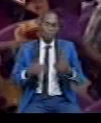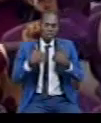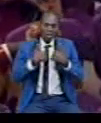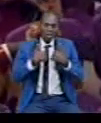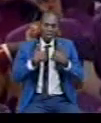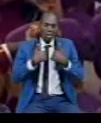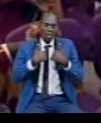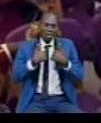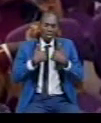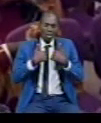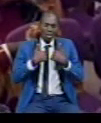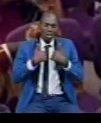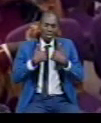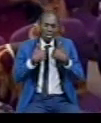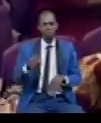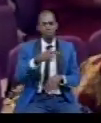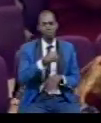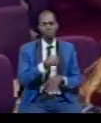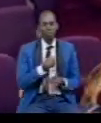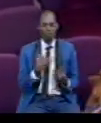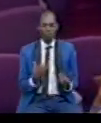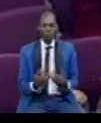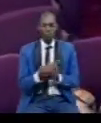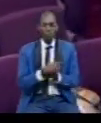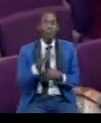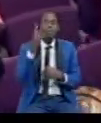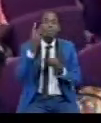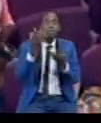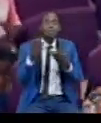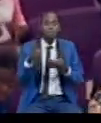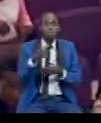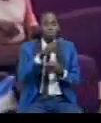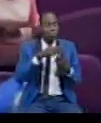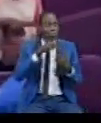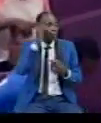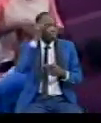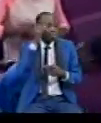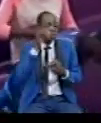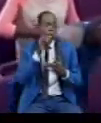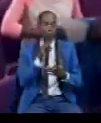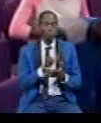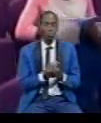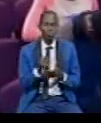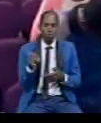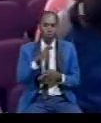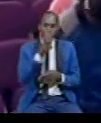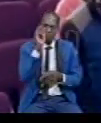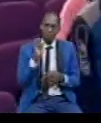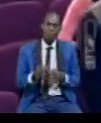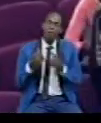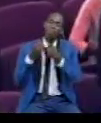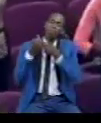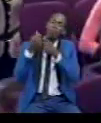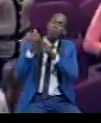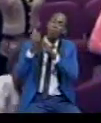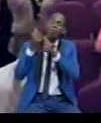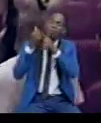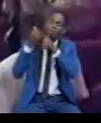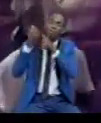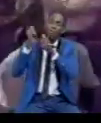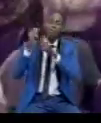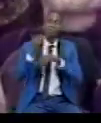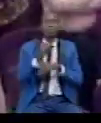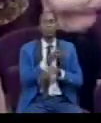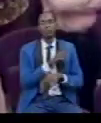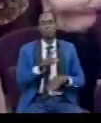us today, and he wants you to understand that you must follow the Lord, follow the Lord, follow the